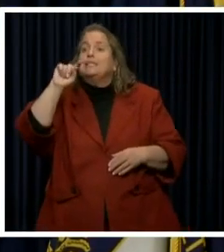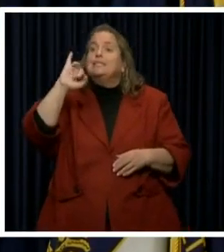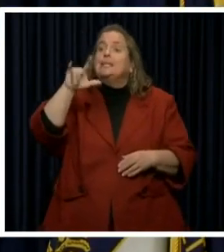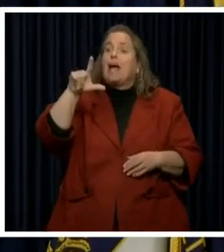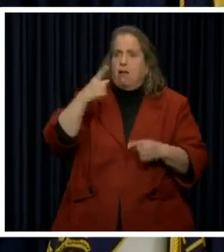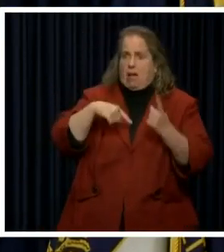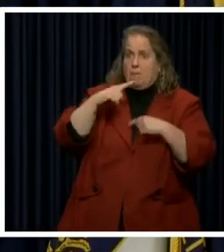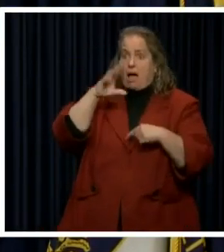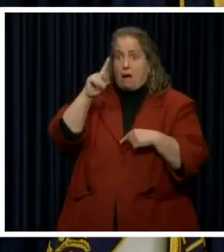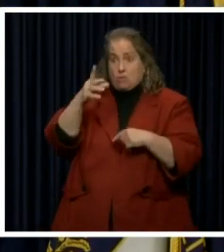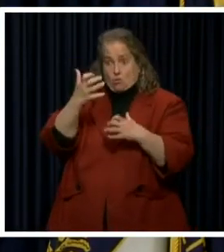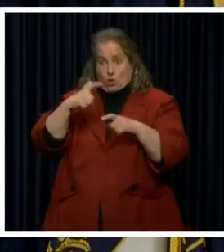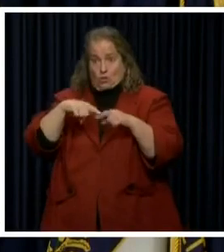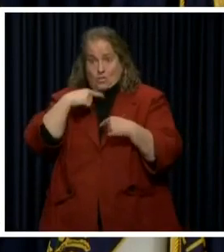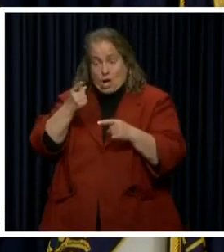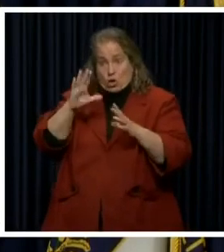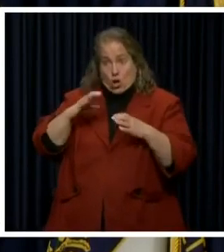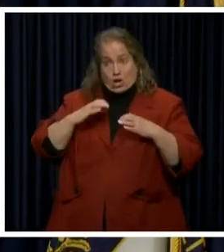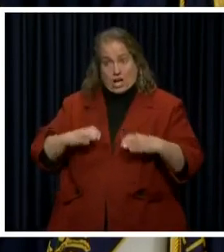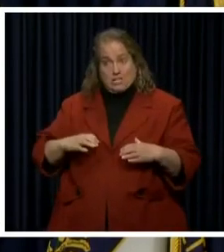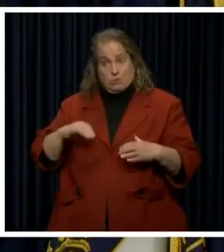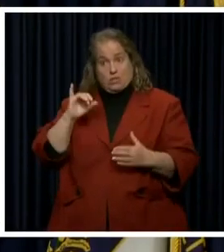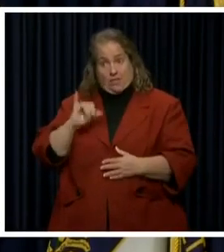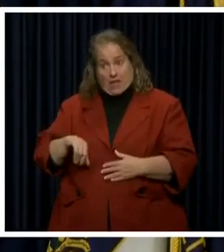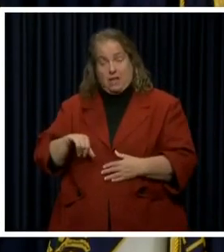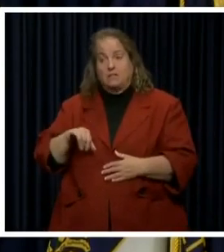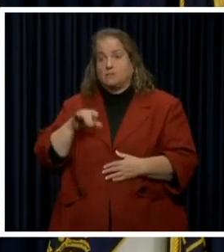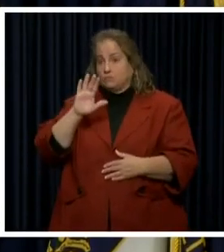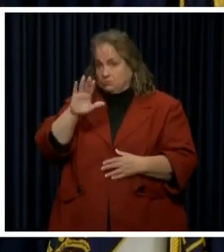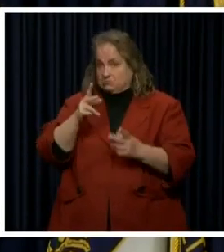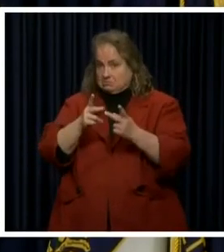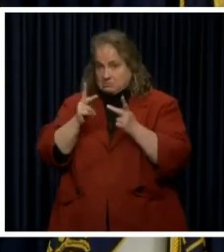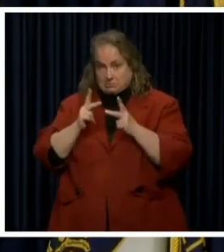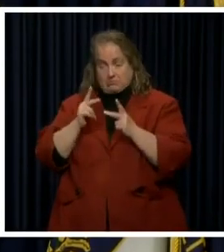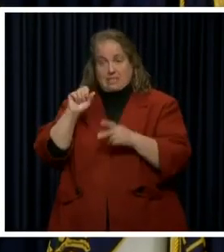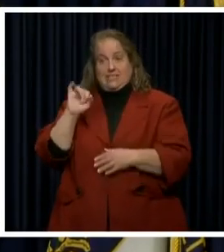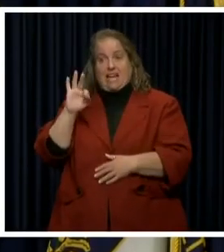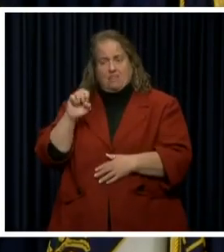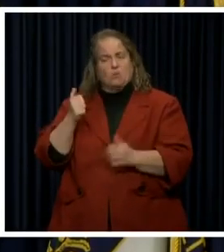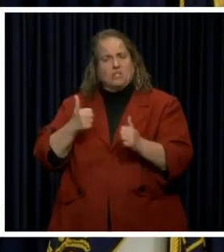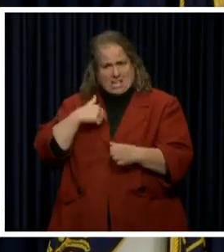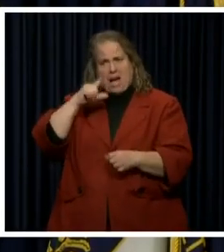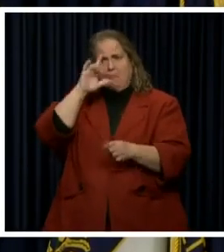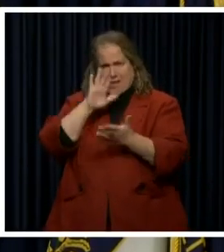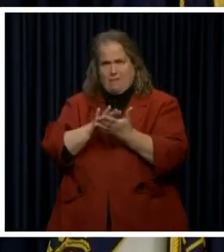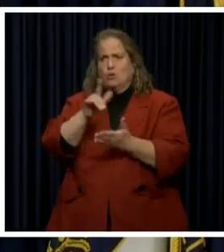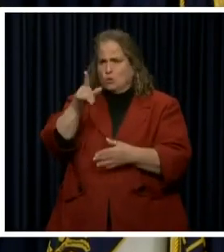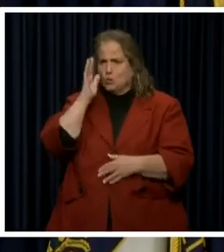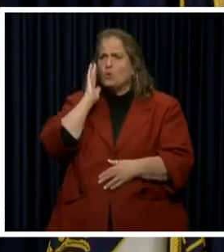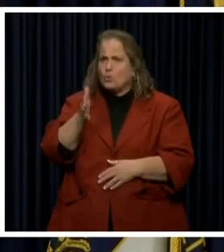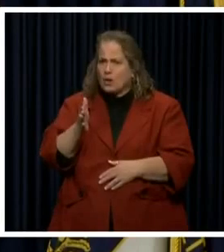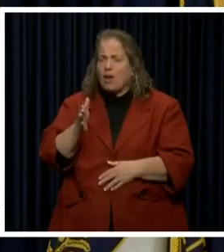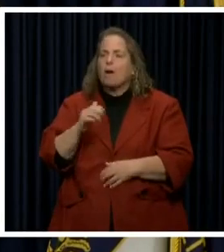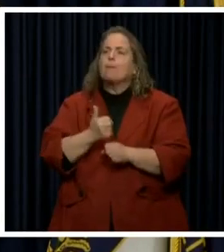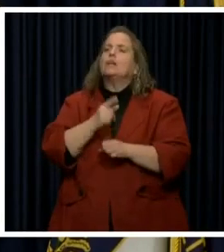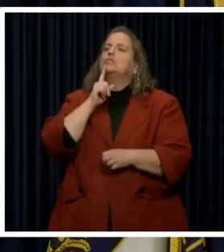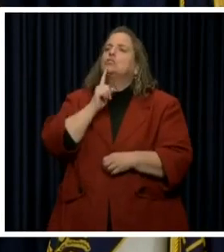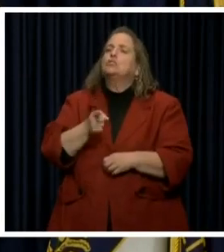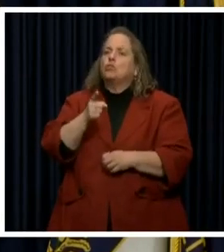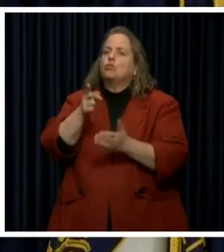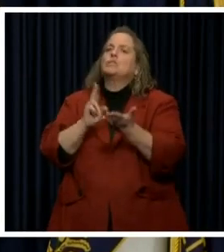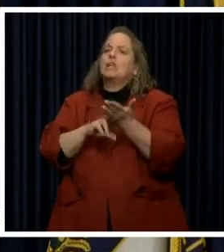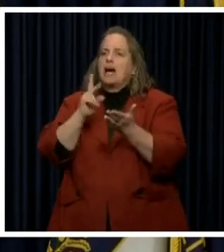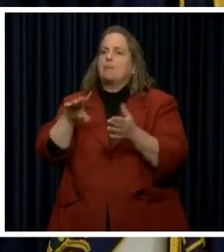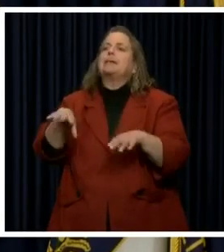up. You want to be able to tell your customers that your facility is safe, which I believe you're going to be doing that. Make sure you